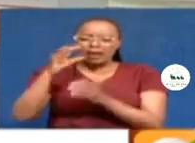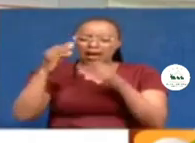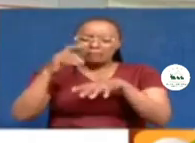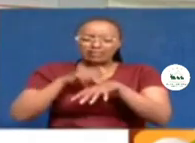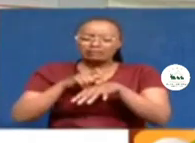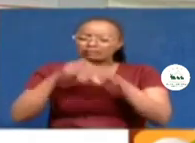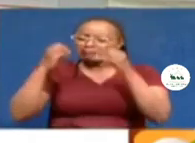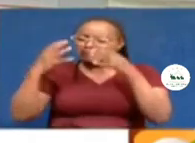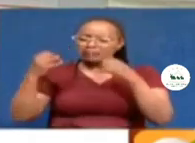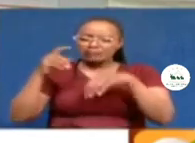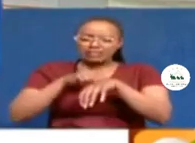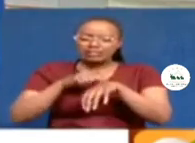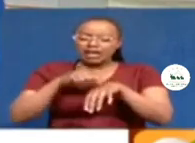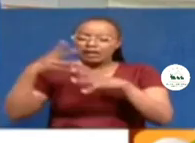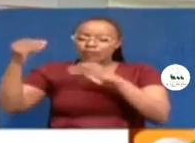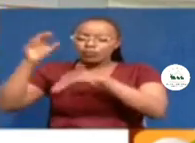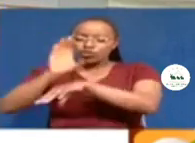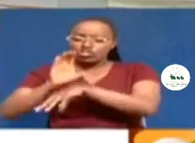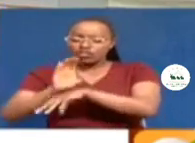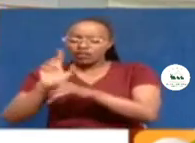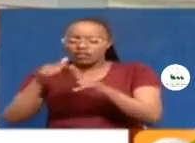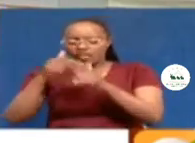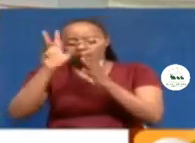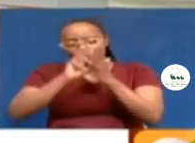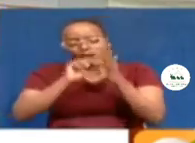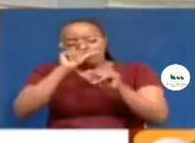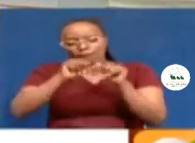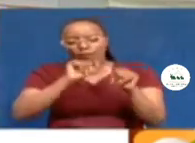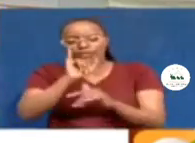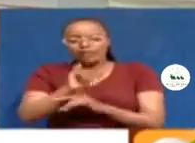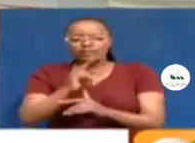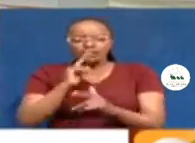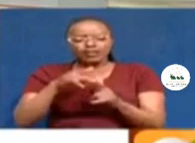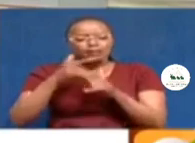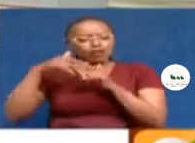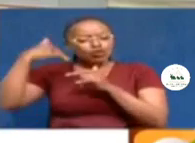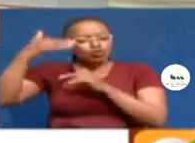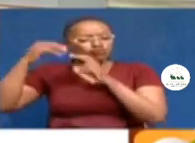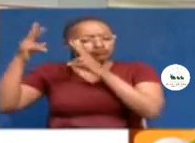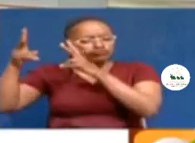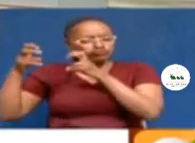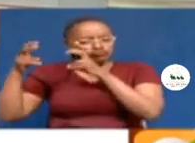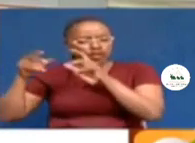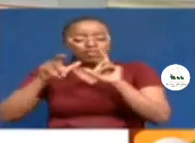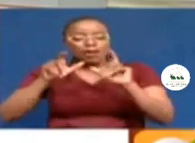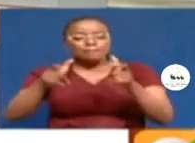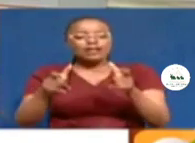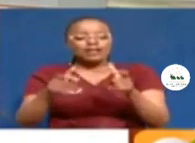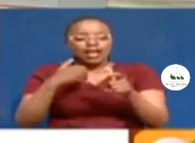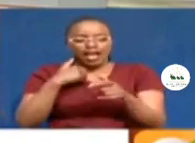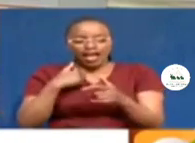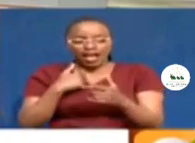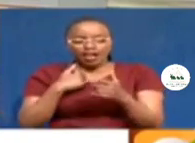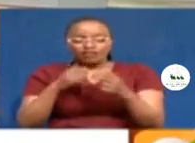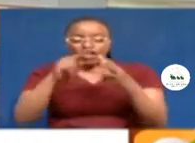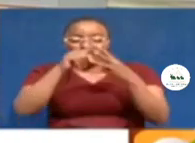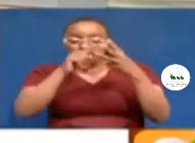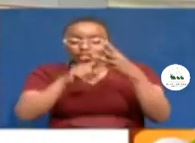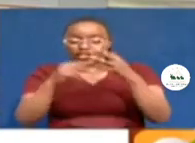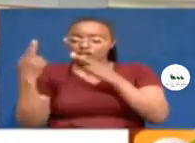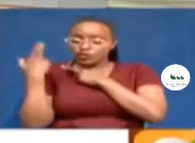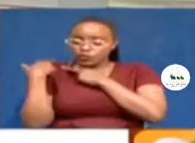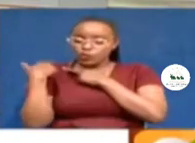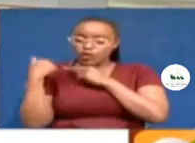many times, and when I go to church and read about it, I still listen. The media has got three roles,